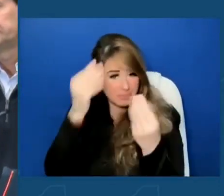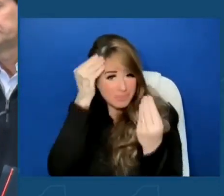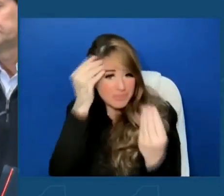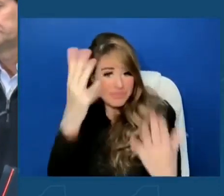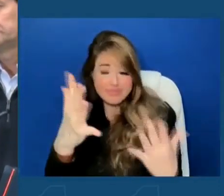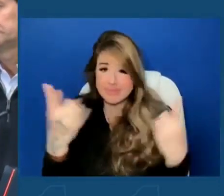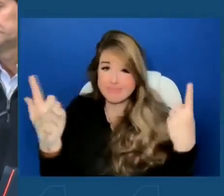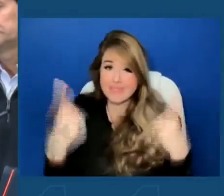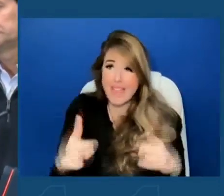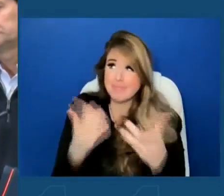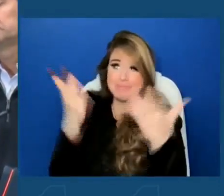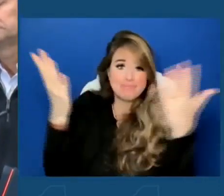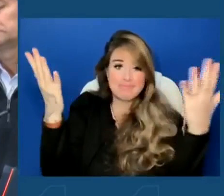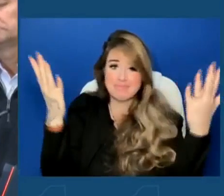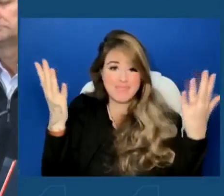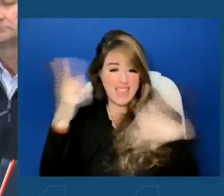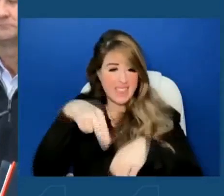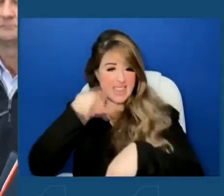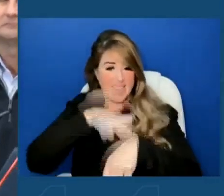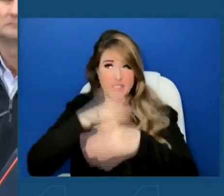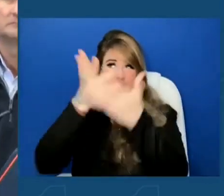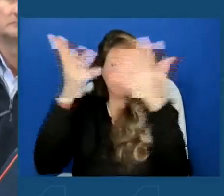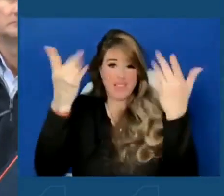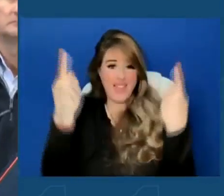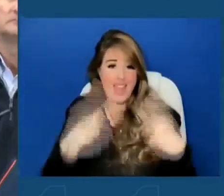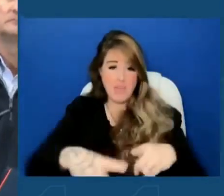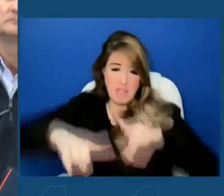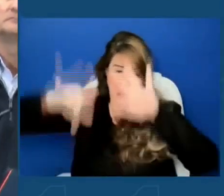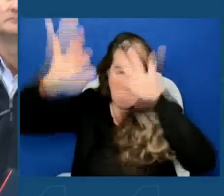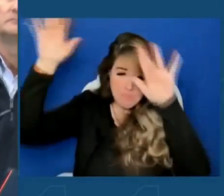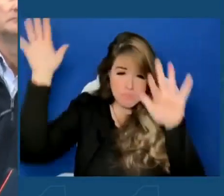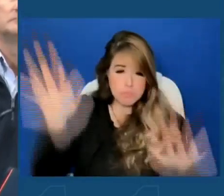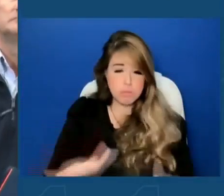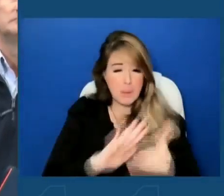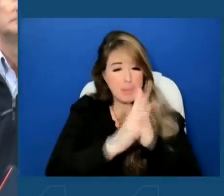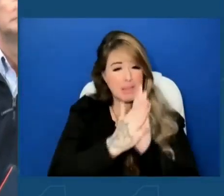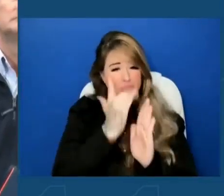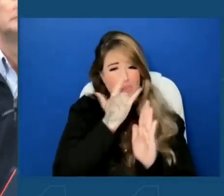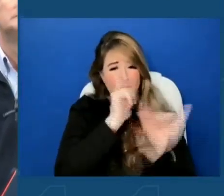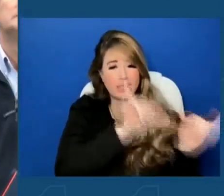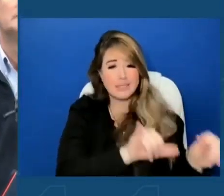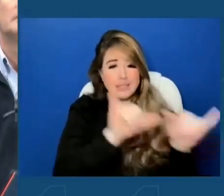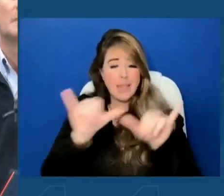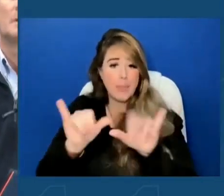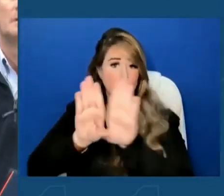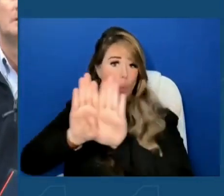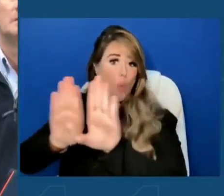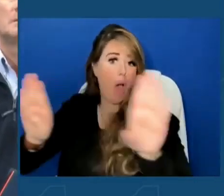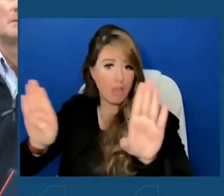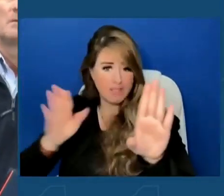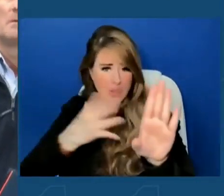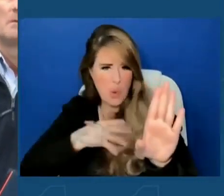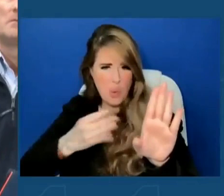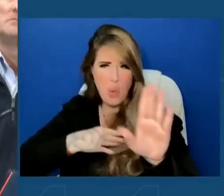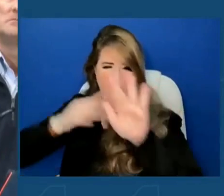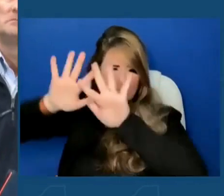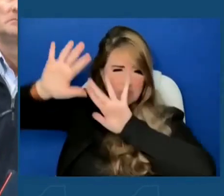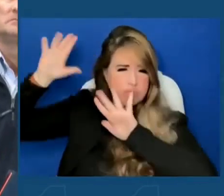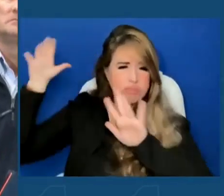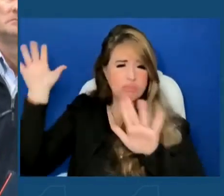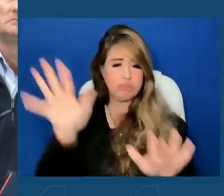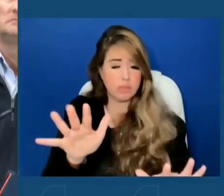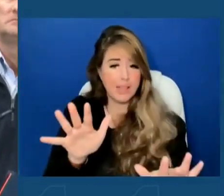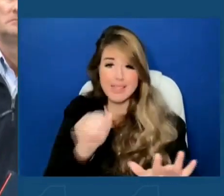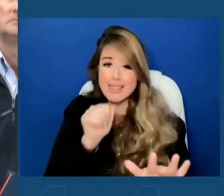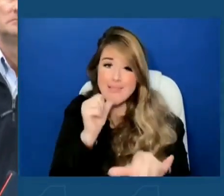and creates a wall that you cannot see past, it is not safe for not just emergency vehicles, but the trucks that are bringing